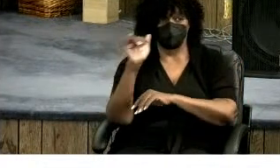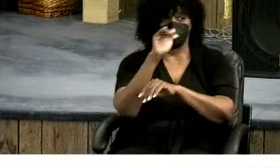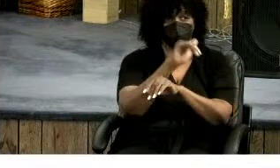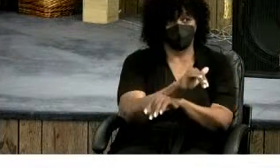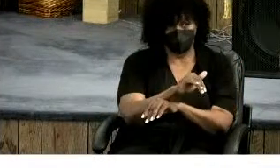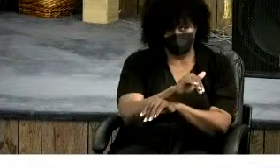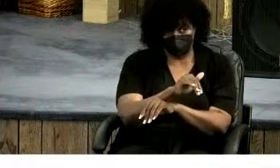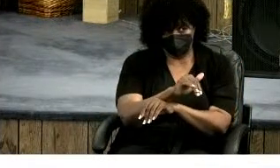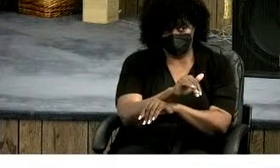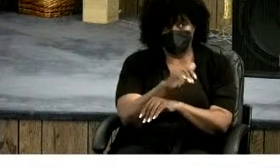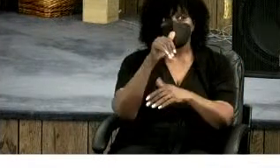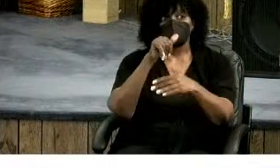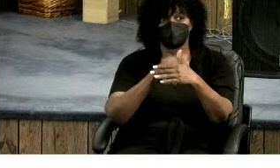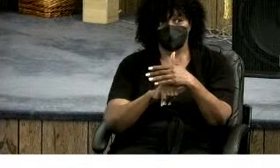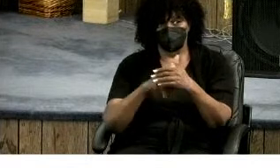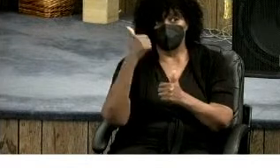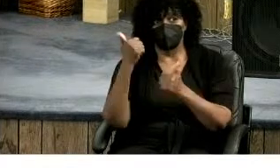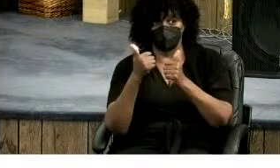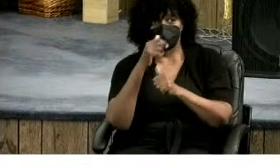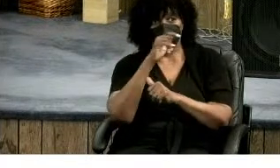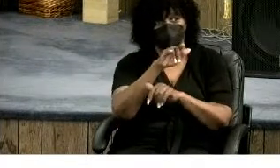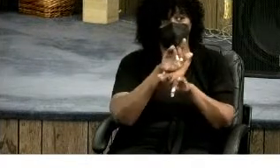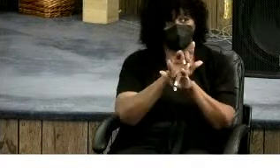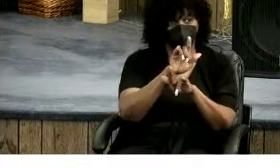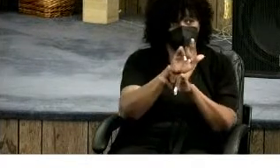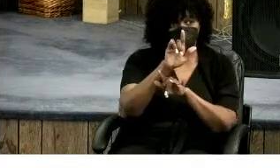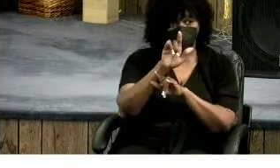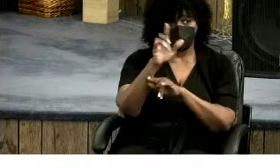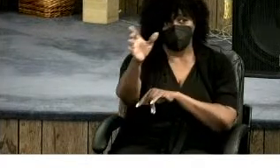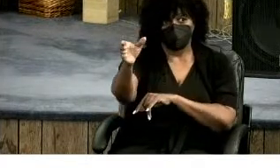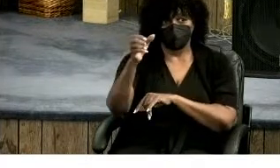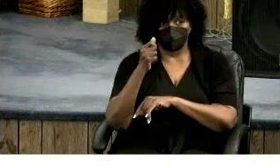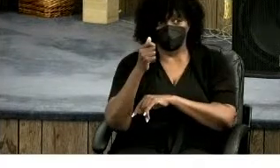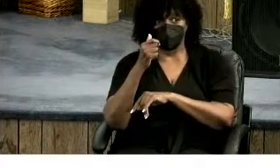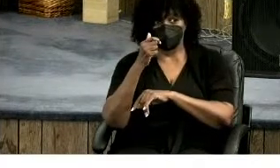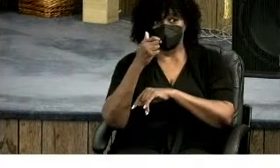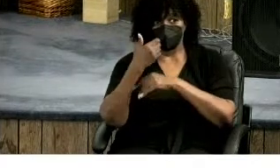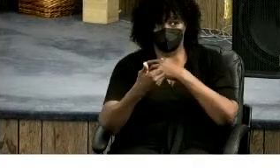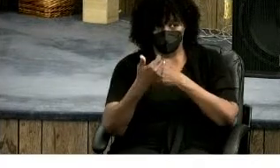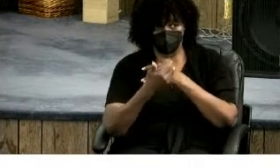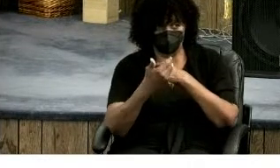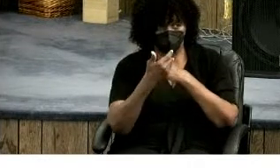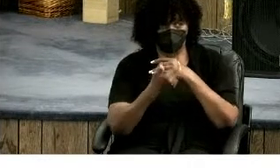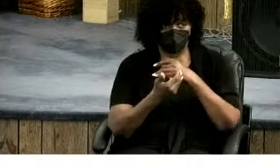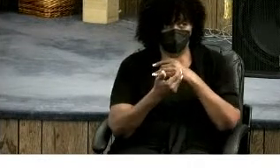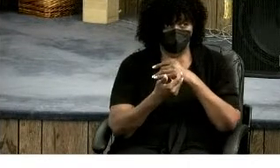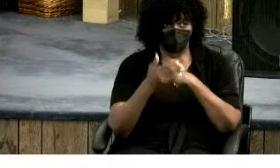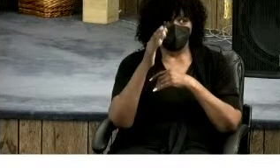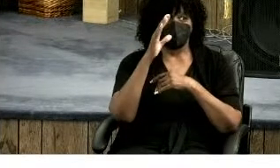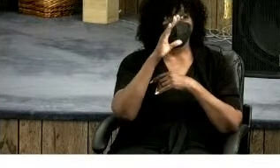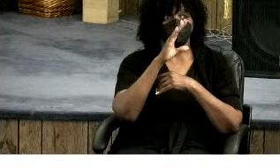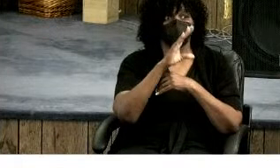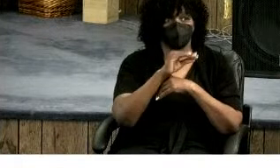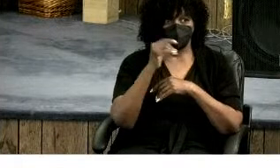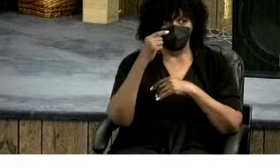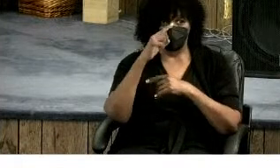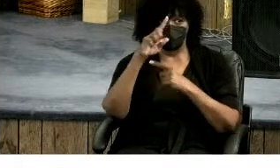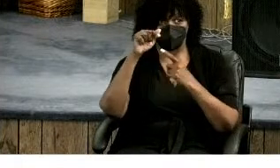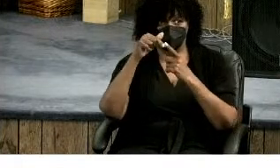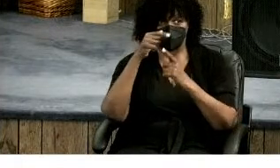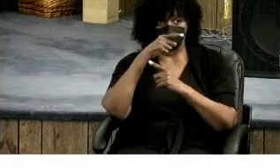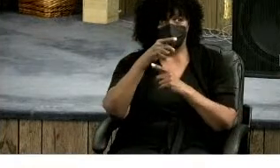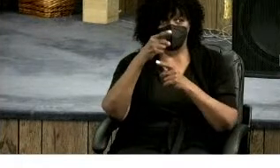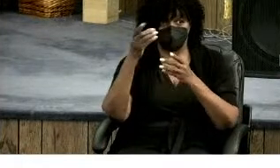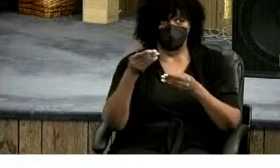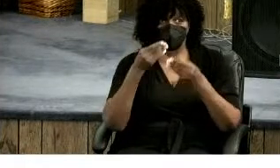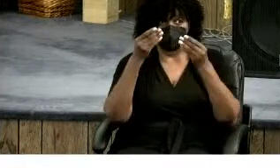the same night in which he was betrayed, took bread. And then